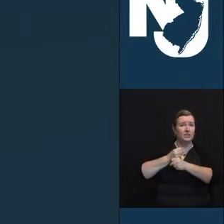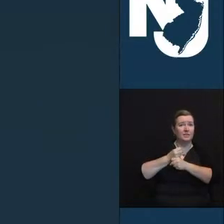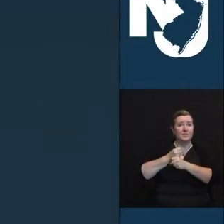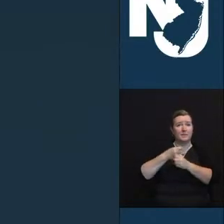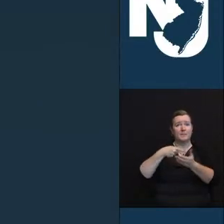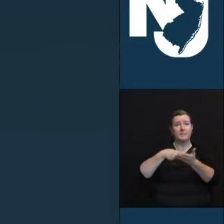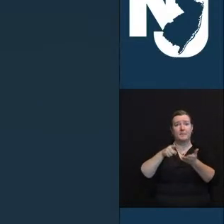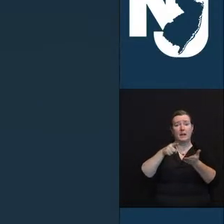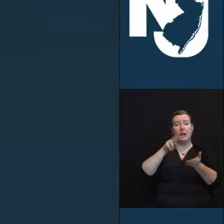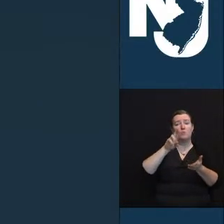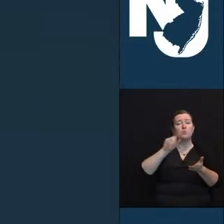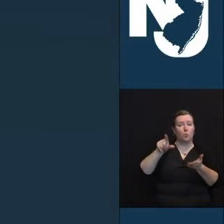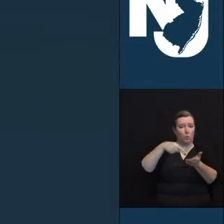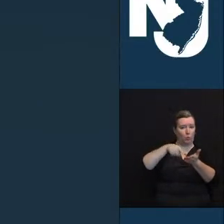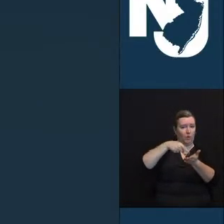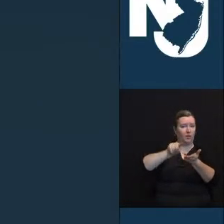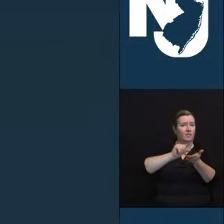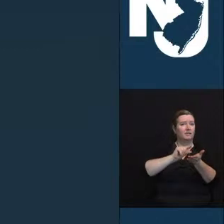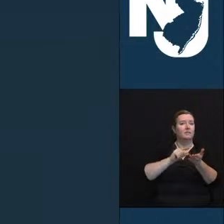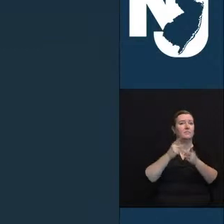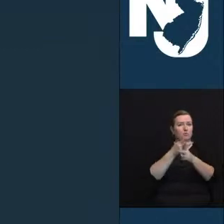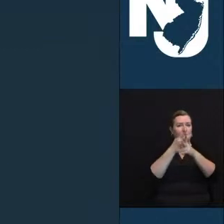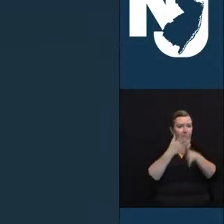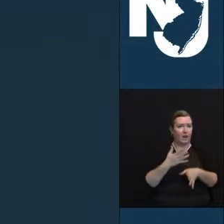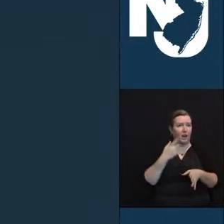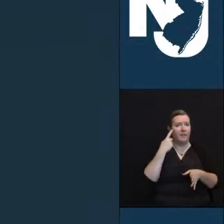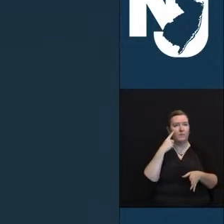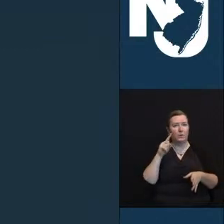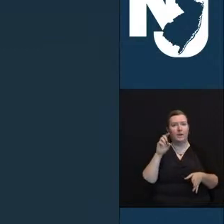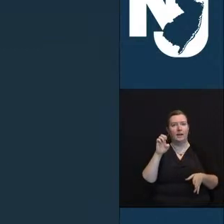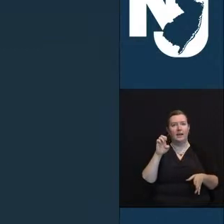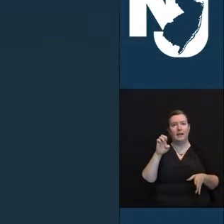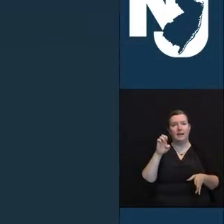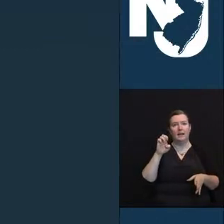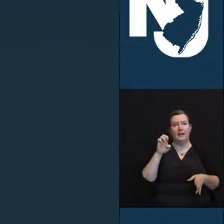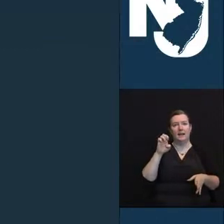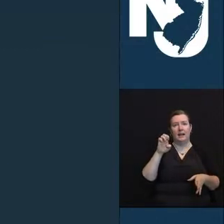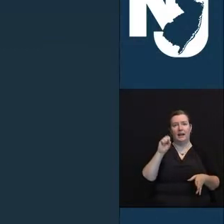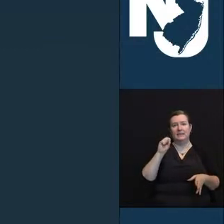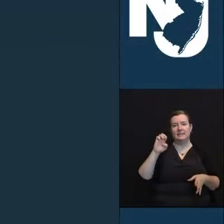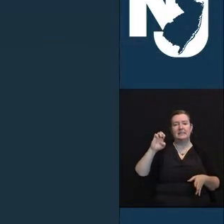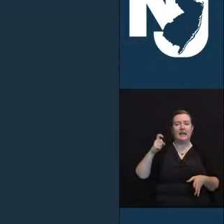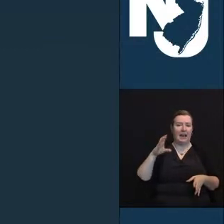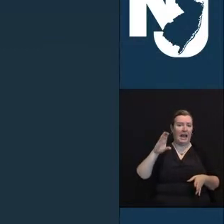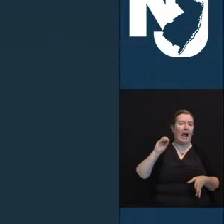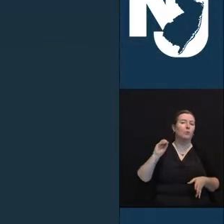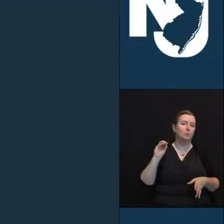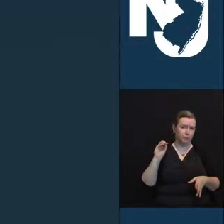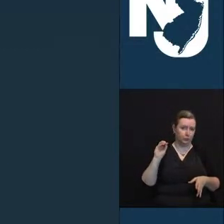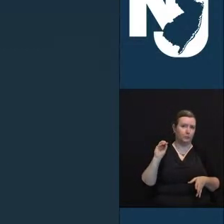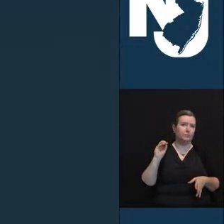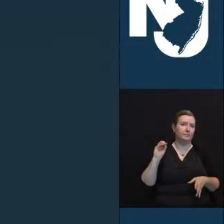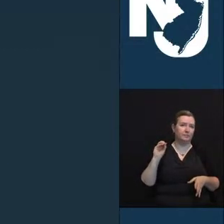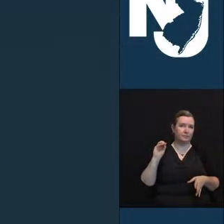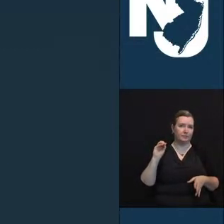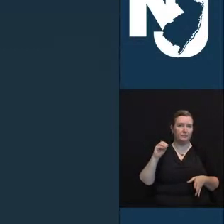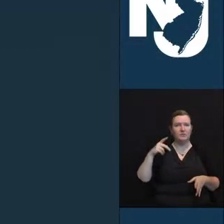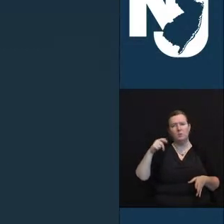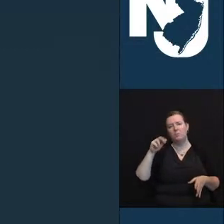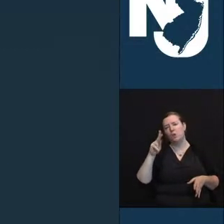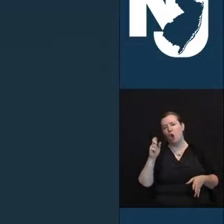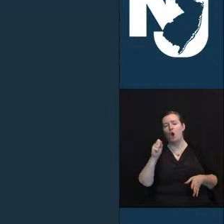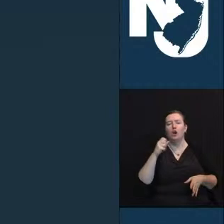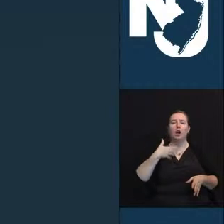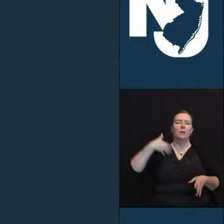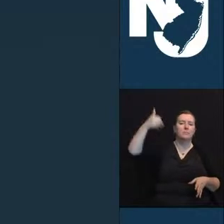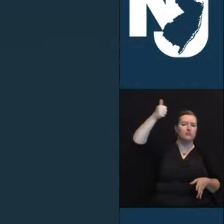the Essex County Park Commission, making sure the men and women who looked after the parks, and they're among the best in the state, I might add, received what